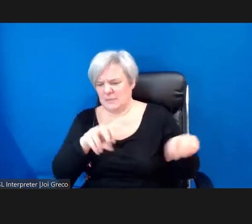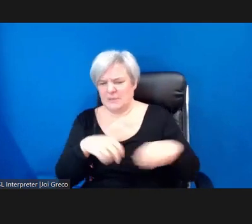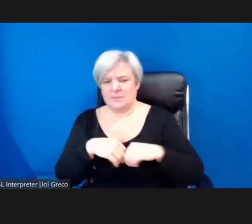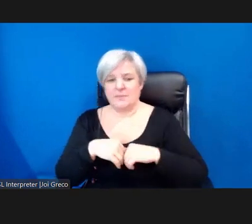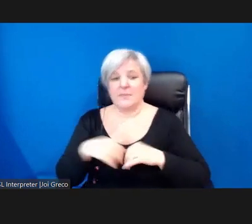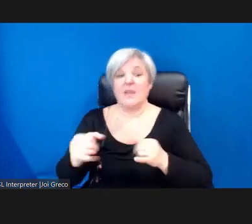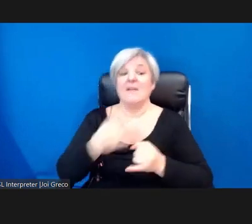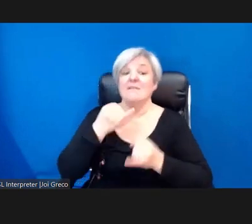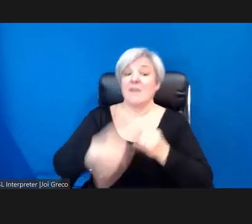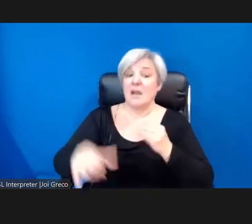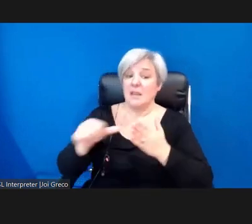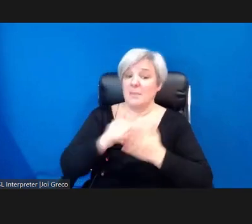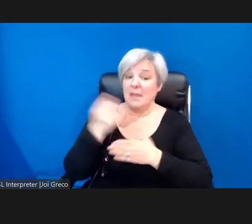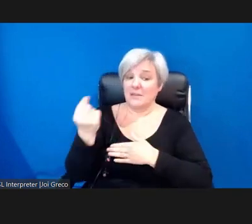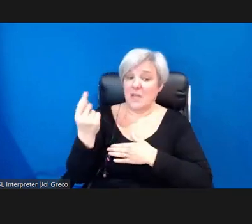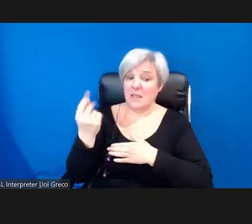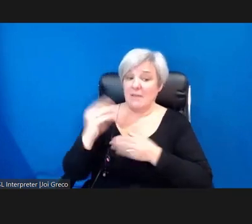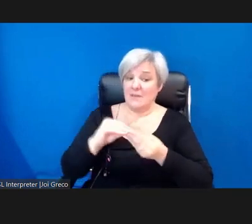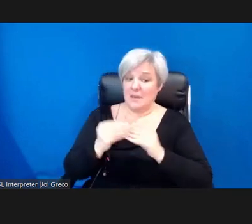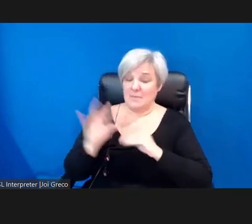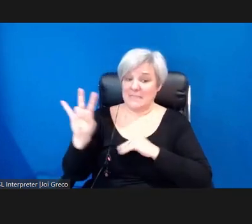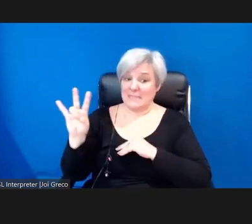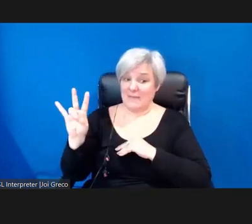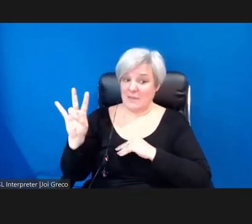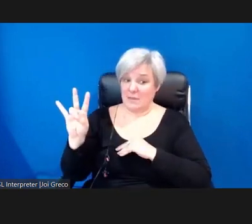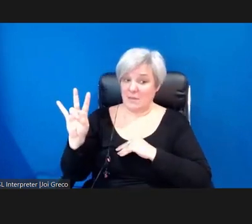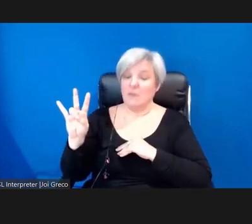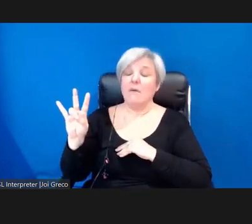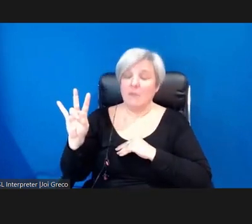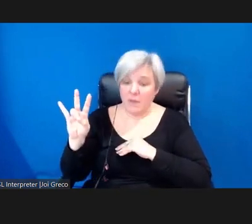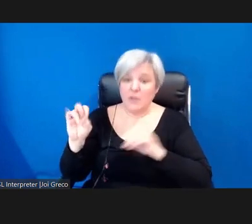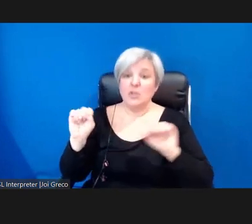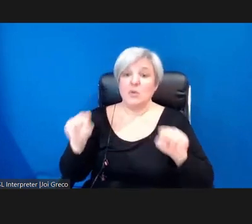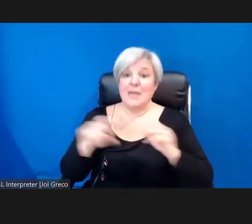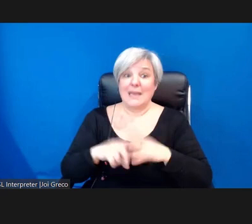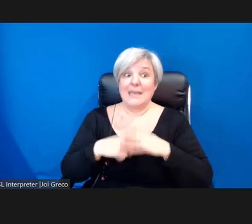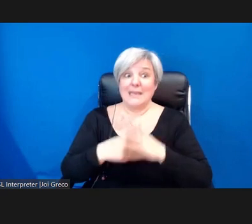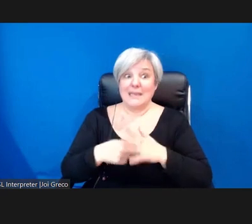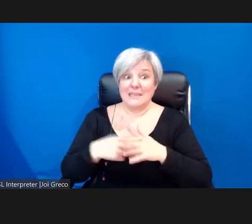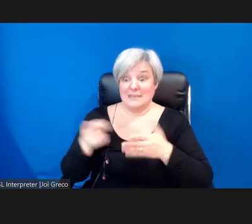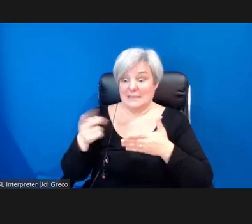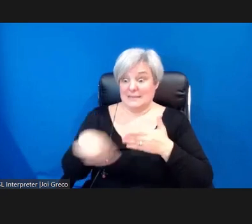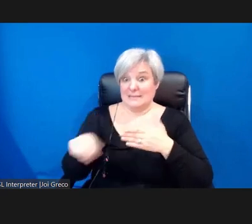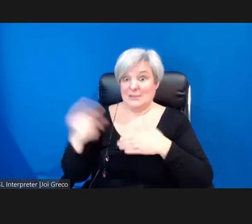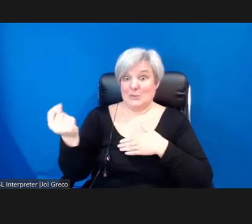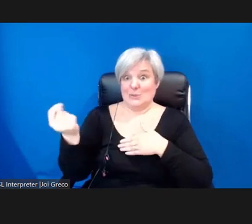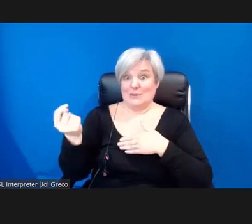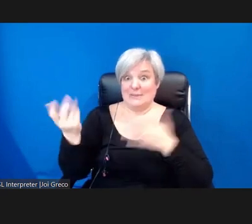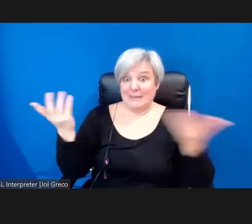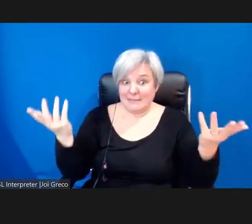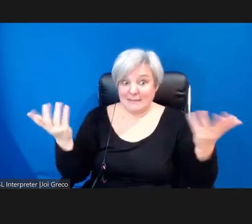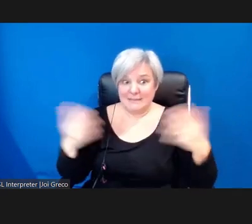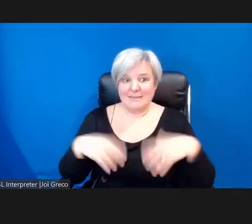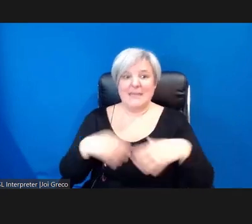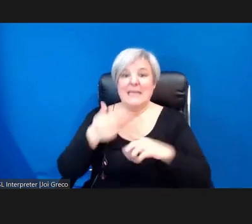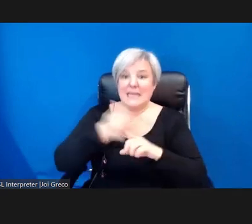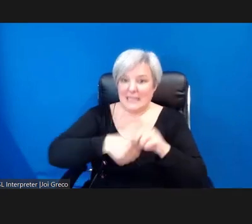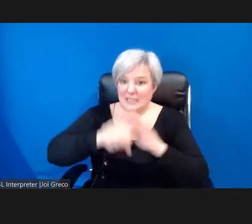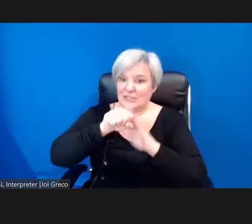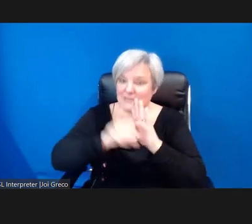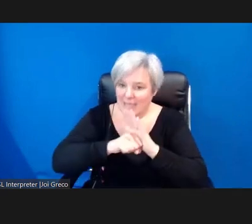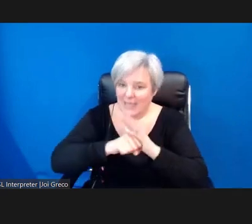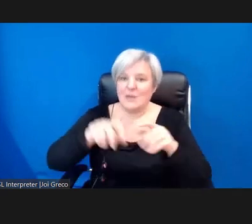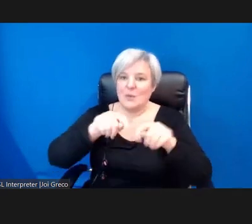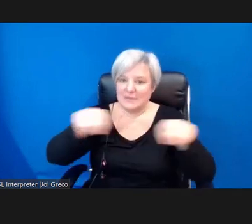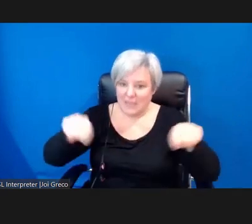Finally, on page 11, number 7 is an activity that you can initiate by next Tuesday. Each state or territory can link